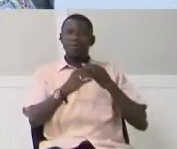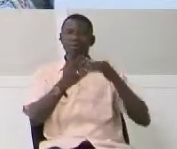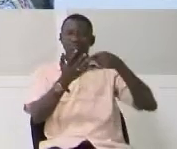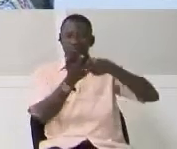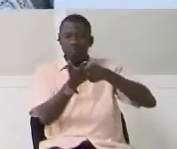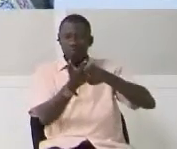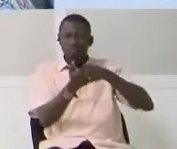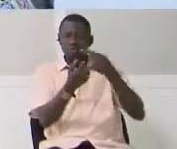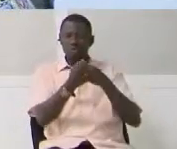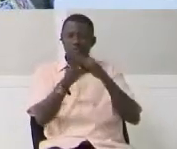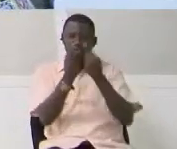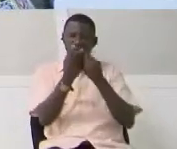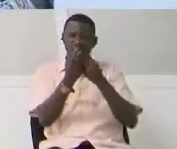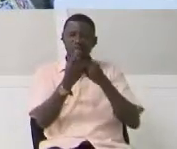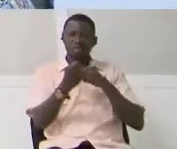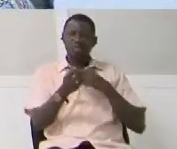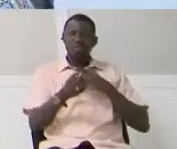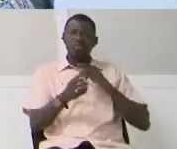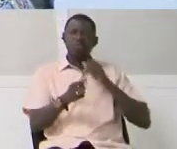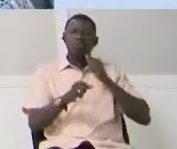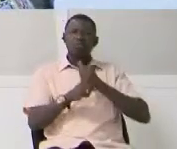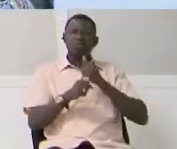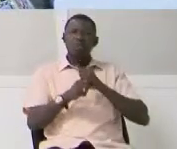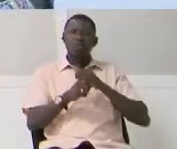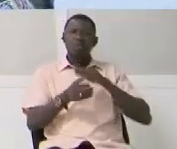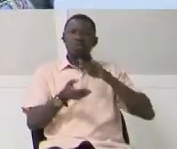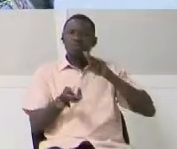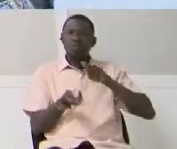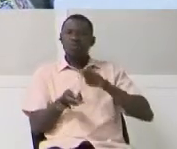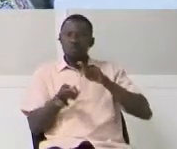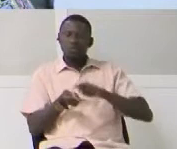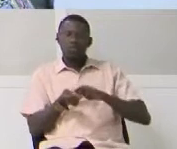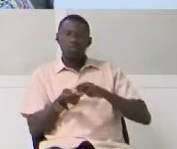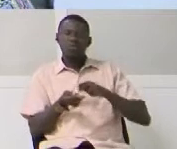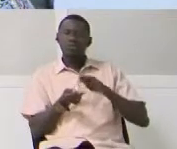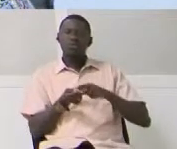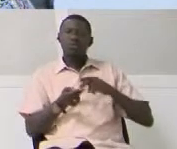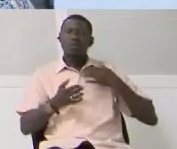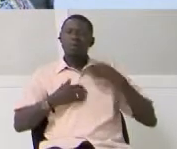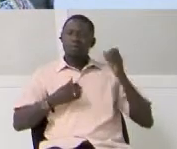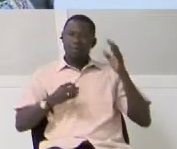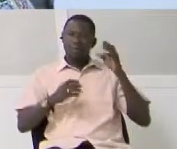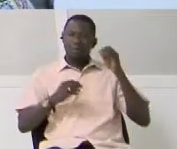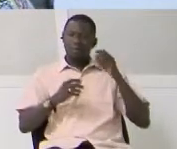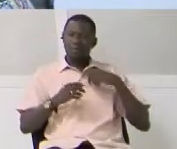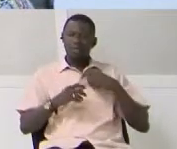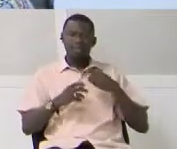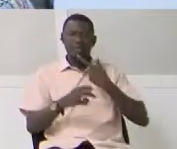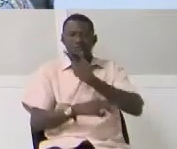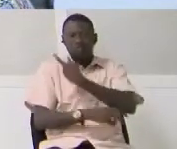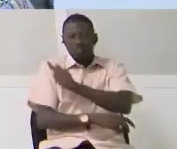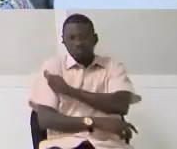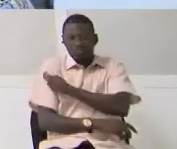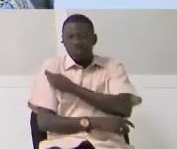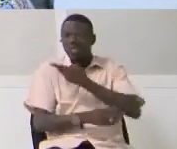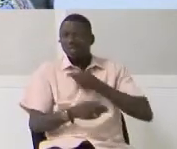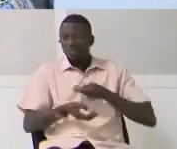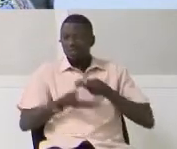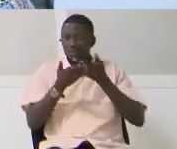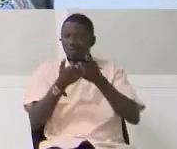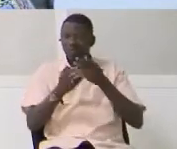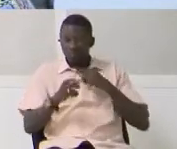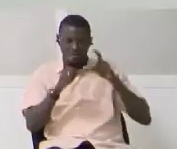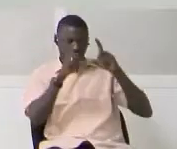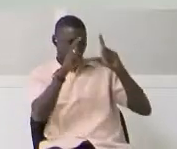we were inside and the time they were taking him to theater, Lamin was taking photographs of all the incidents and all the injections they were giving him. He was recording